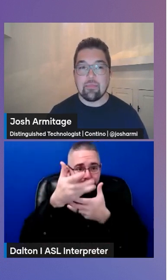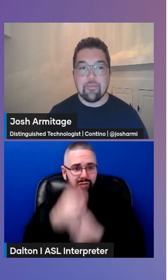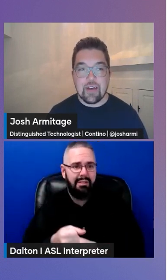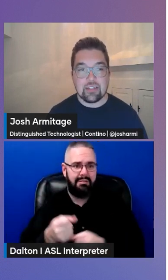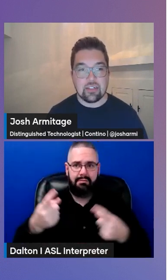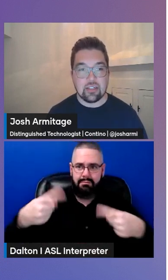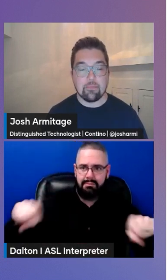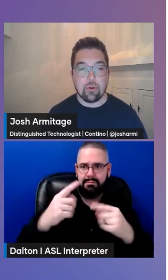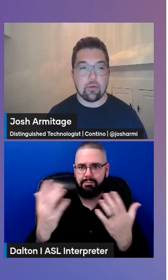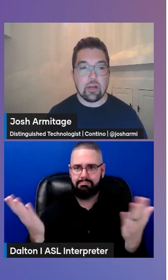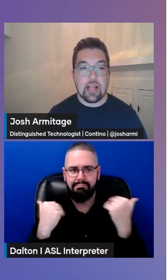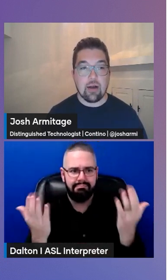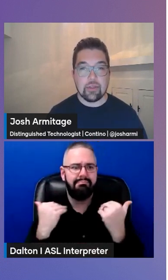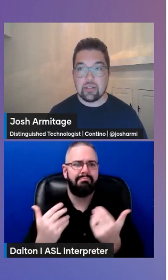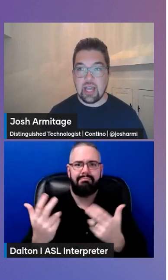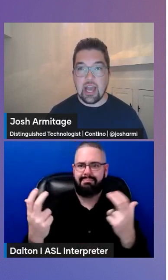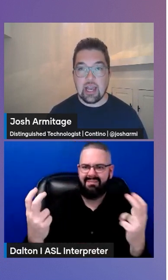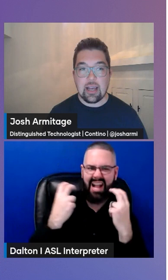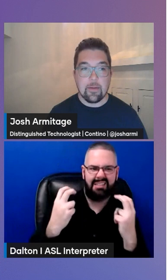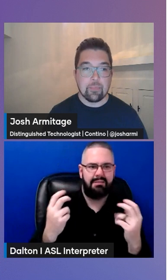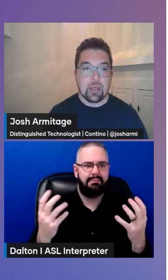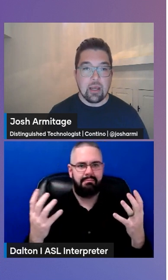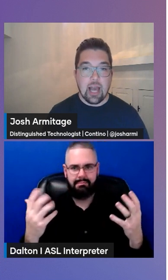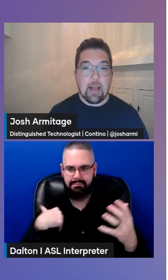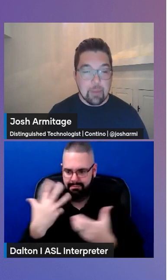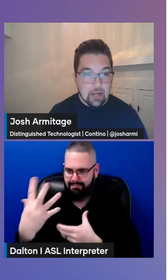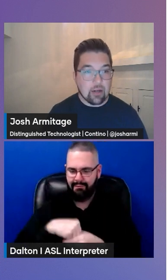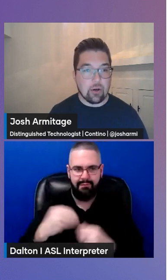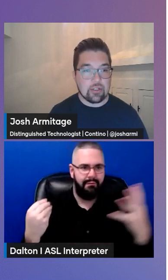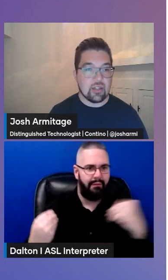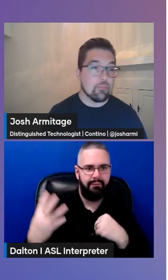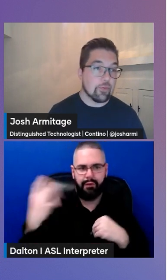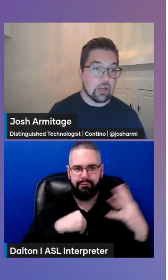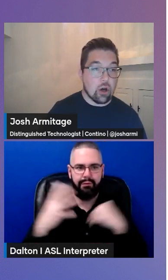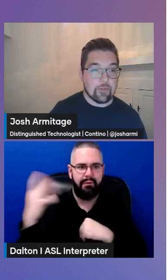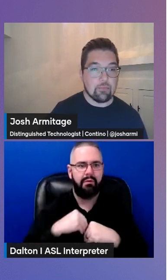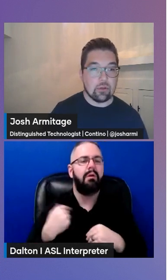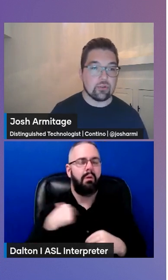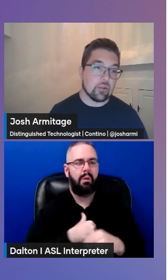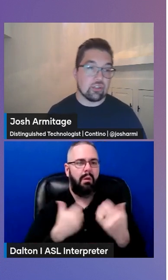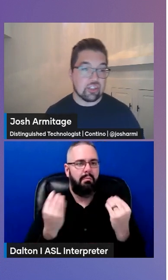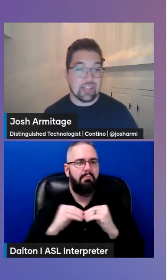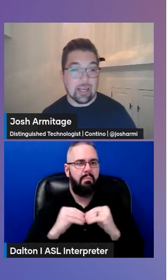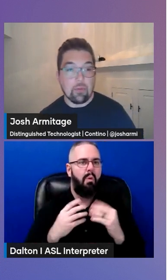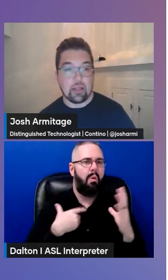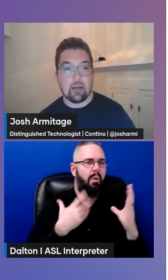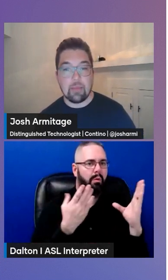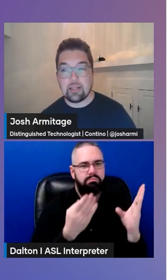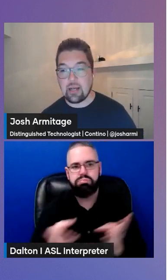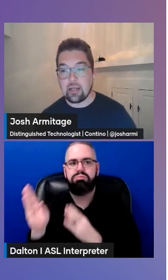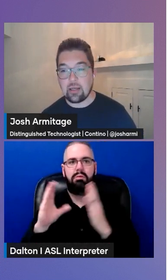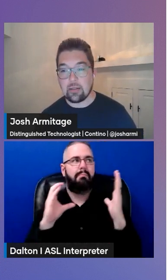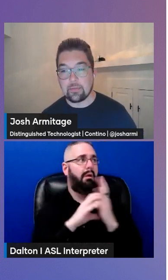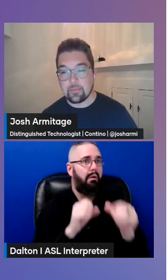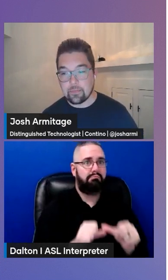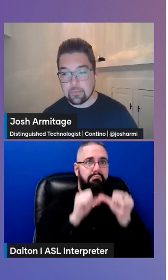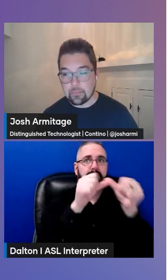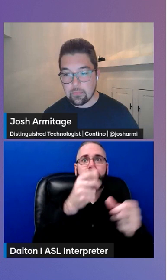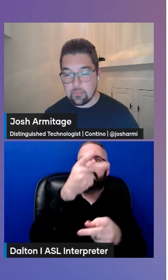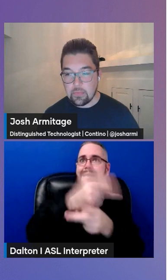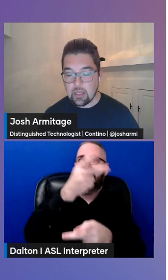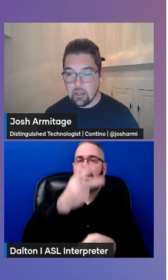get them invested to the point where now there's a bigger cost for them moving off the module than just sticking with it and maintaining it.